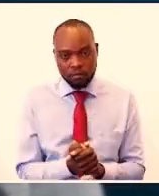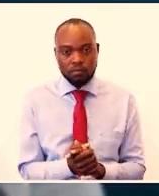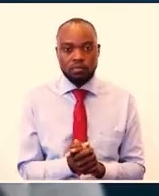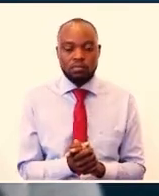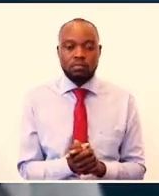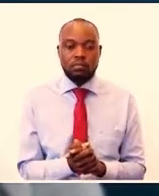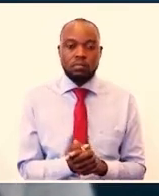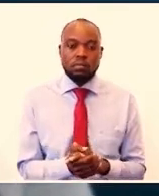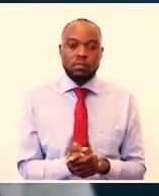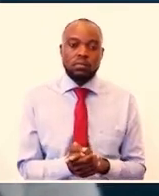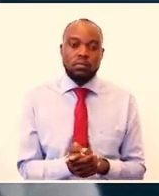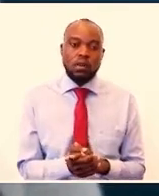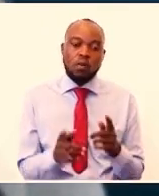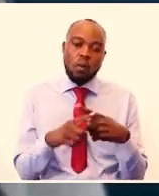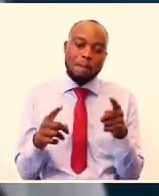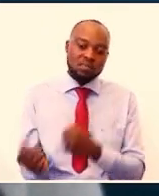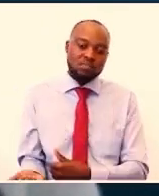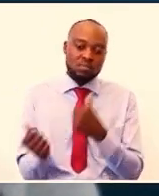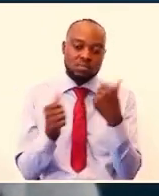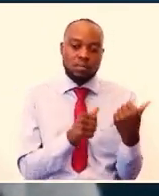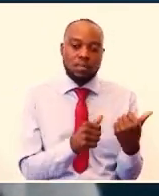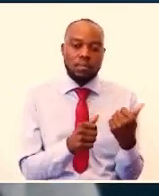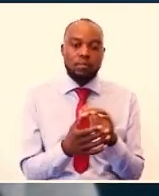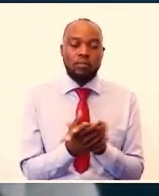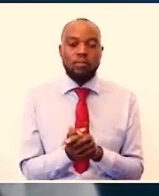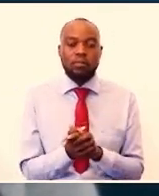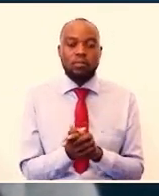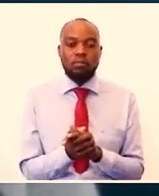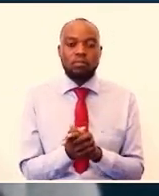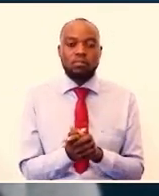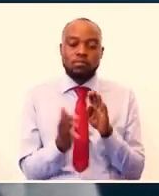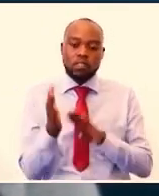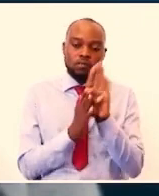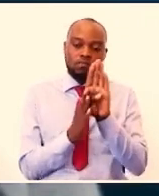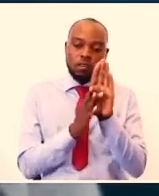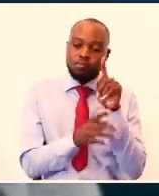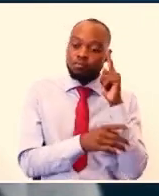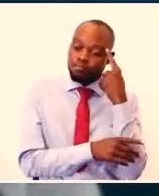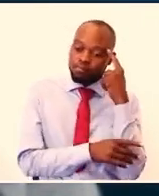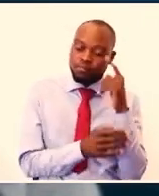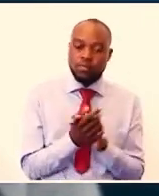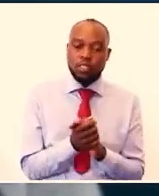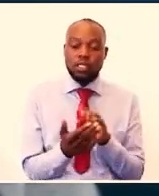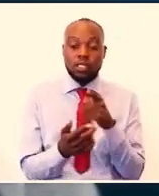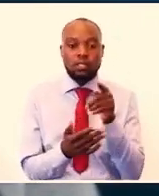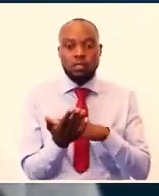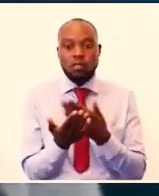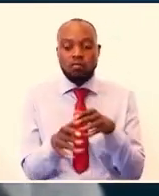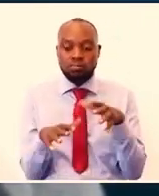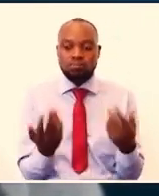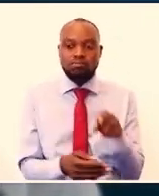the wars, and get back on track to attain the Sustainable Development Goals. This is why